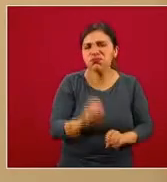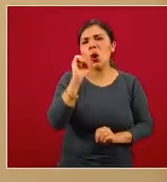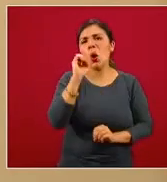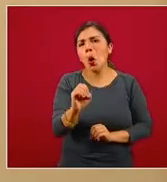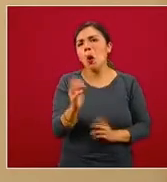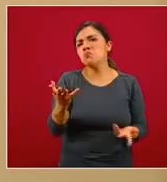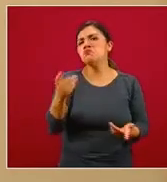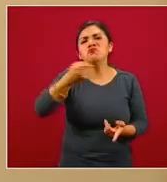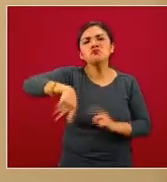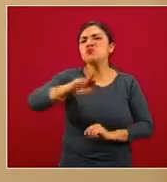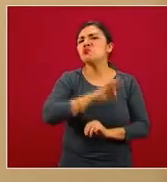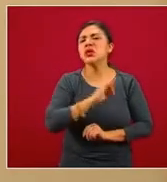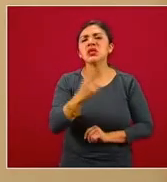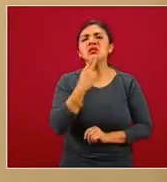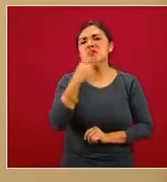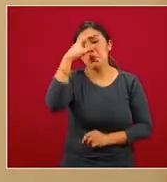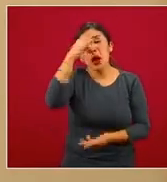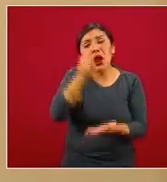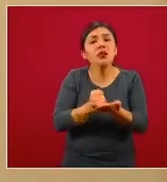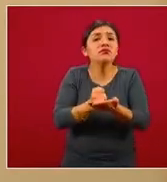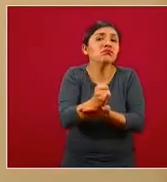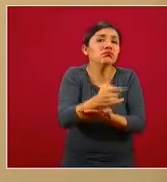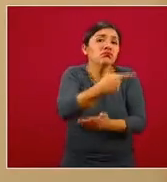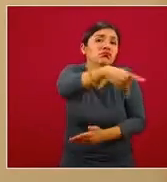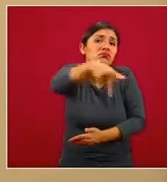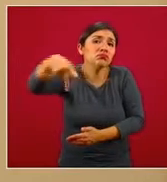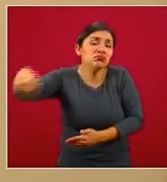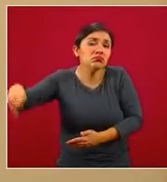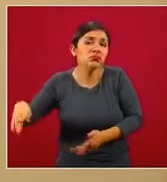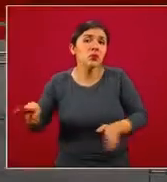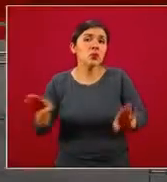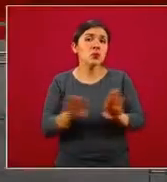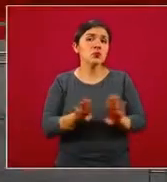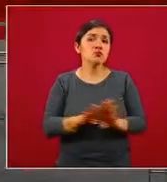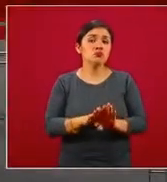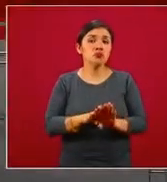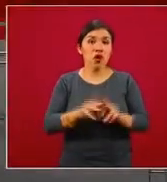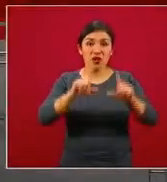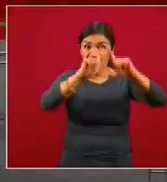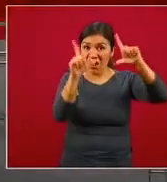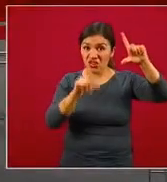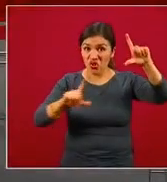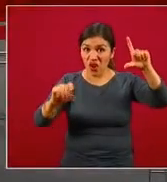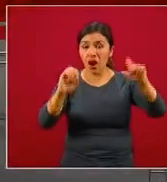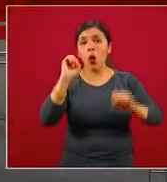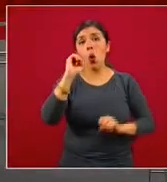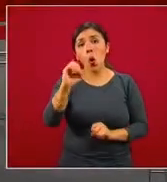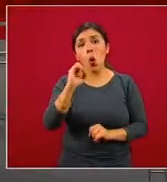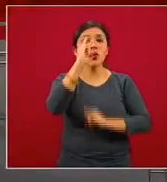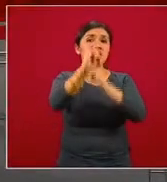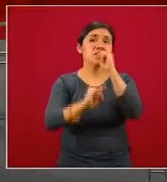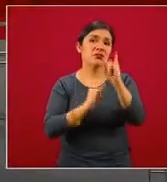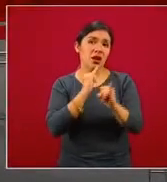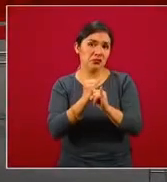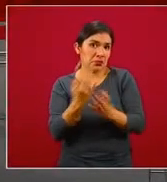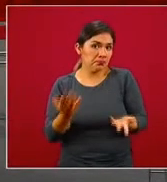también and servir that para could la toma also de help decisiones in decision tanto a making nivel nationally nacional como a and nivel internationally.